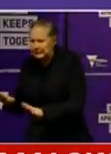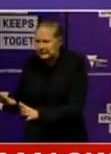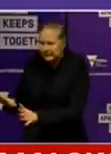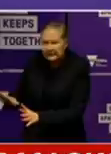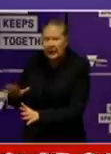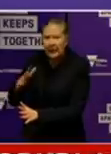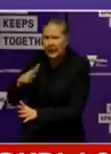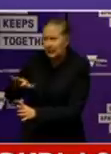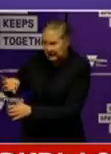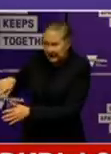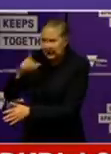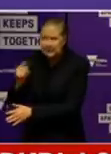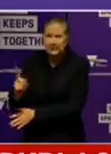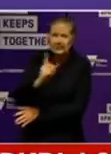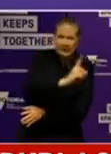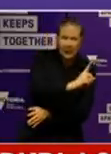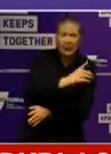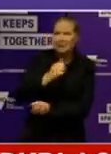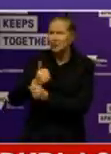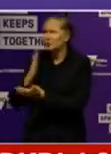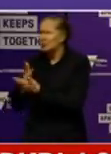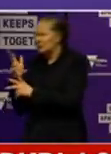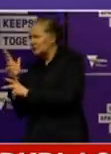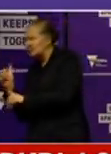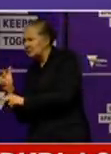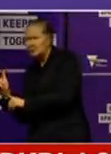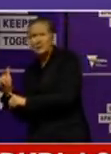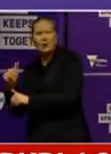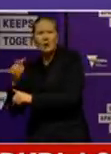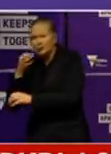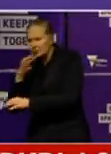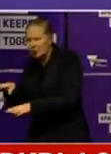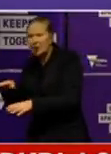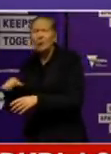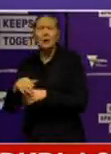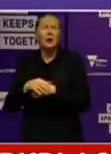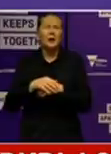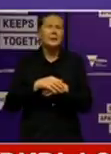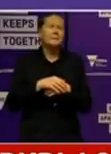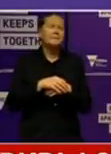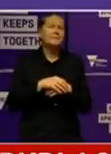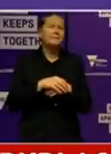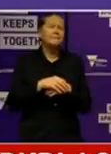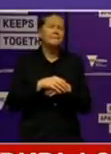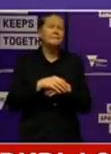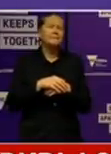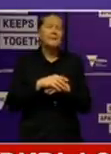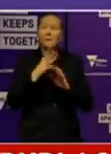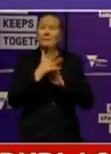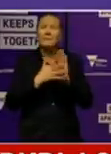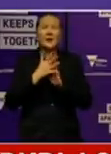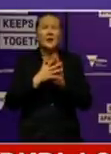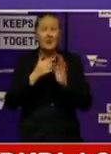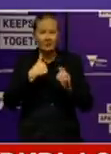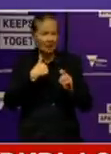get access to carers. So carers only will have access to the ability to visit someone in